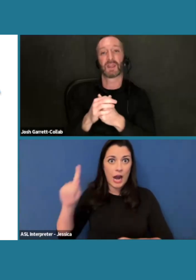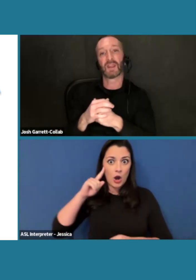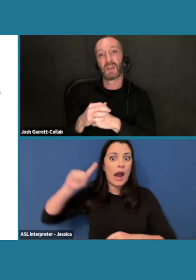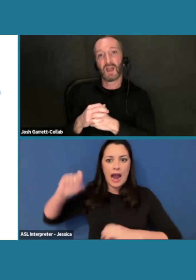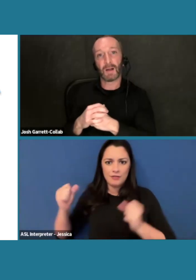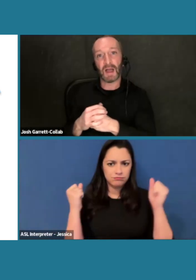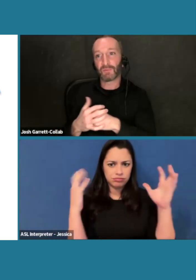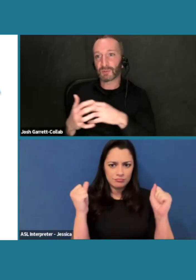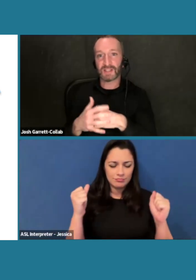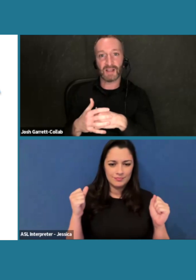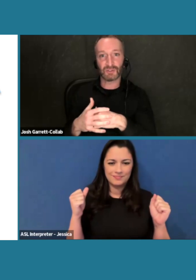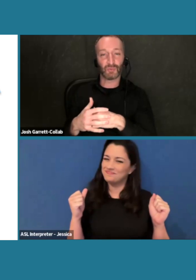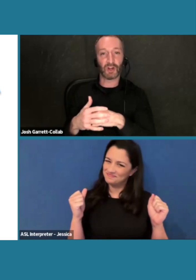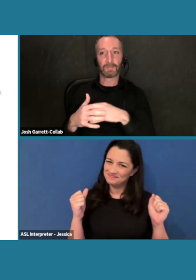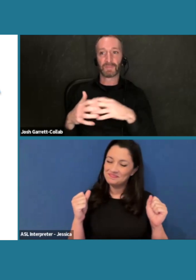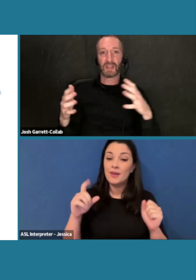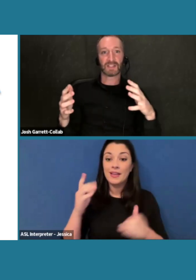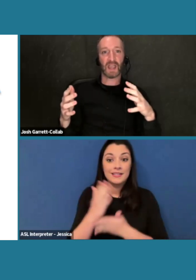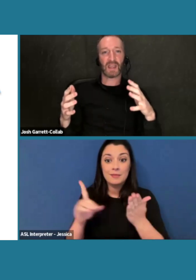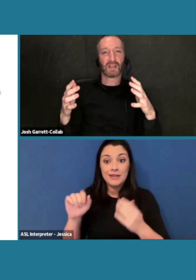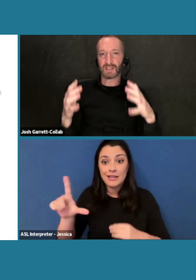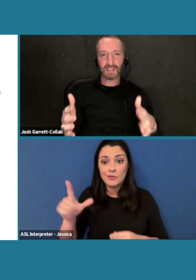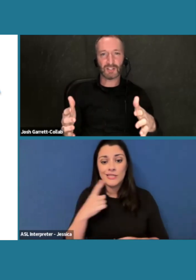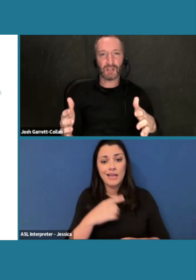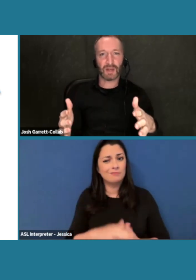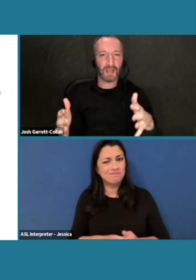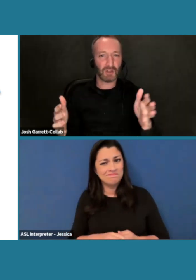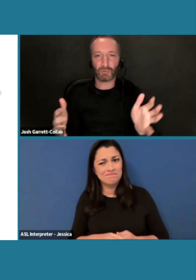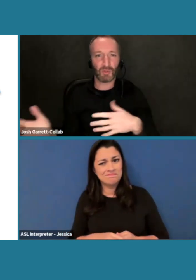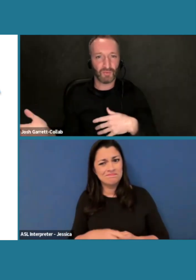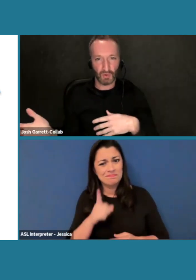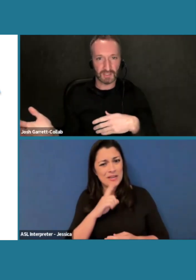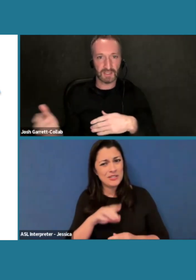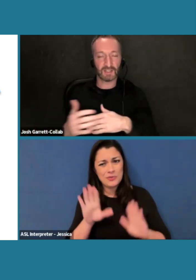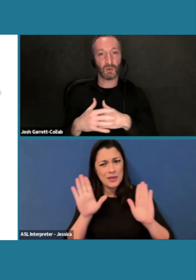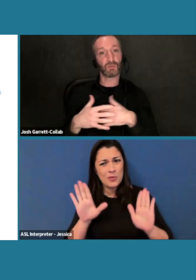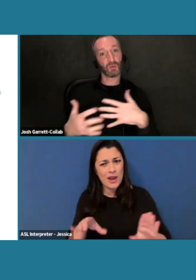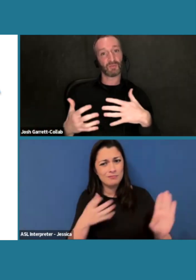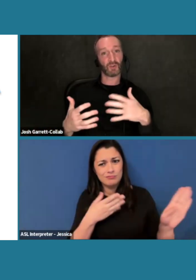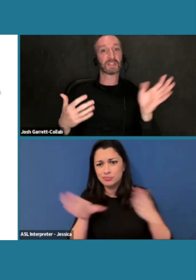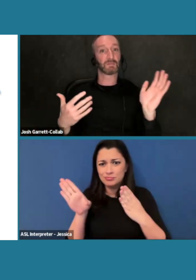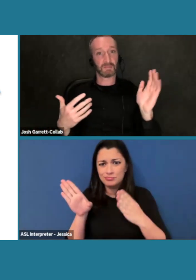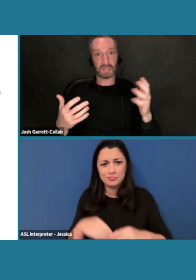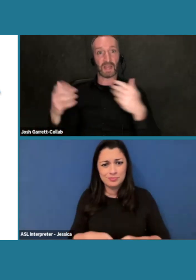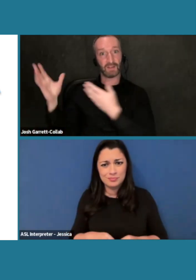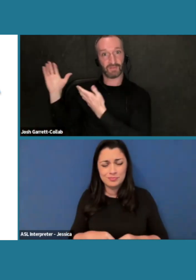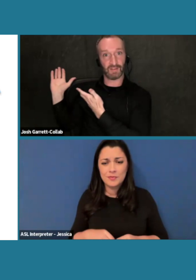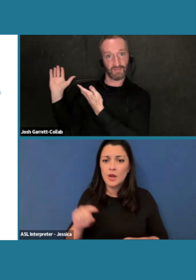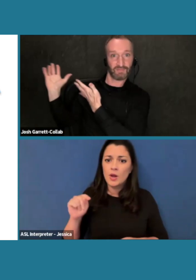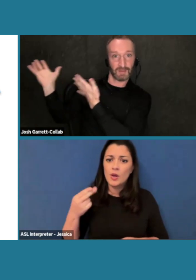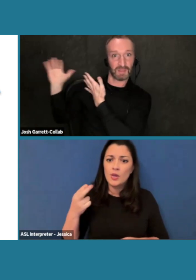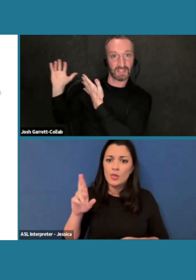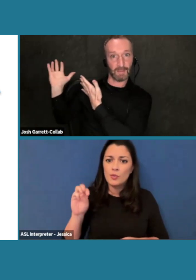interpreting something. I've worked with DASLs where they say, this is actually a great time to throw the focus. And so a throw the focus simply meaning like